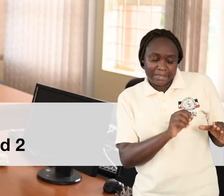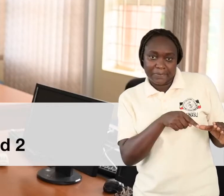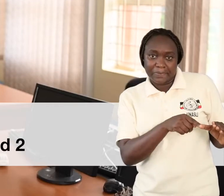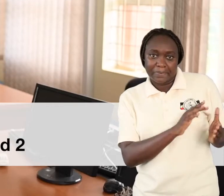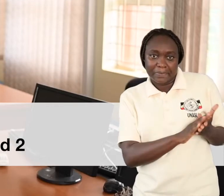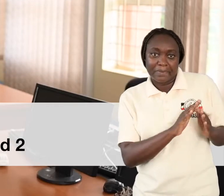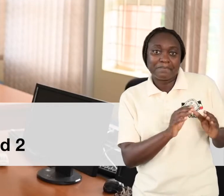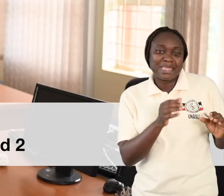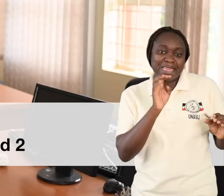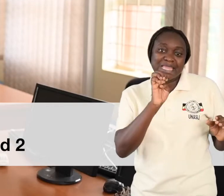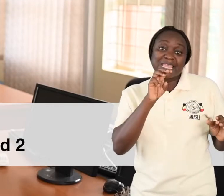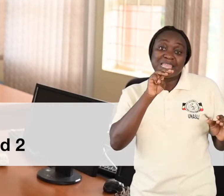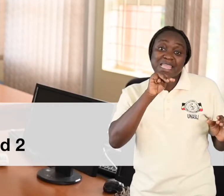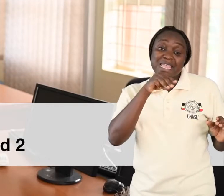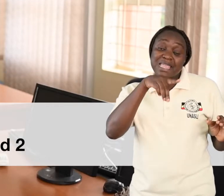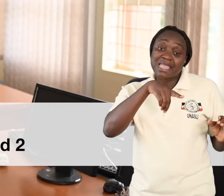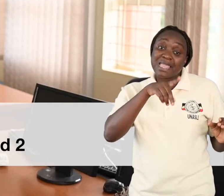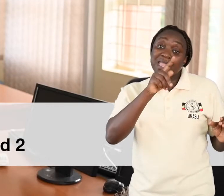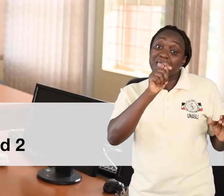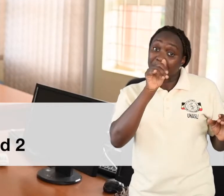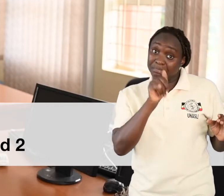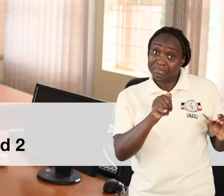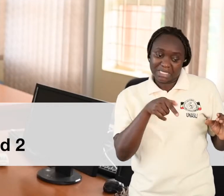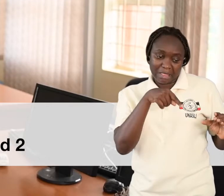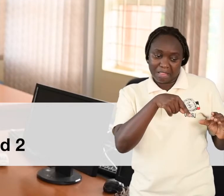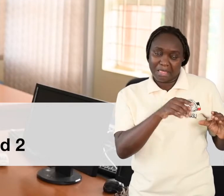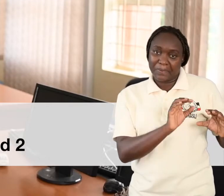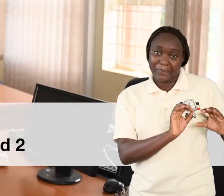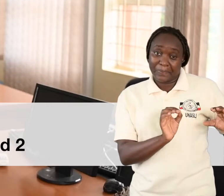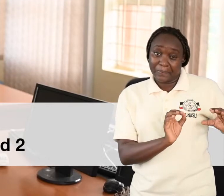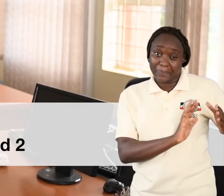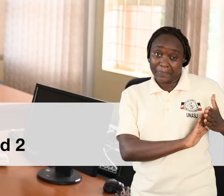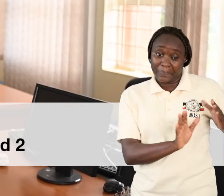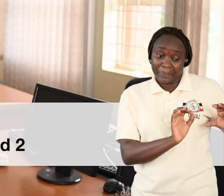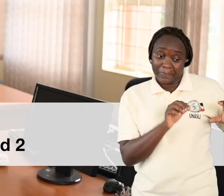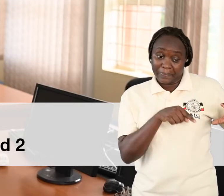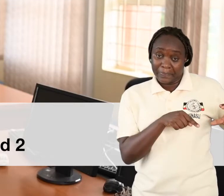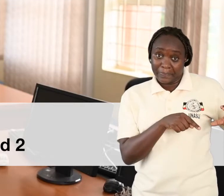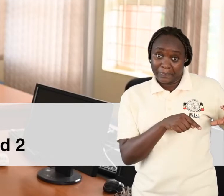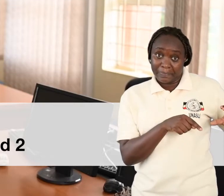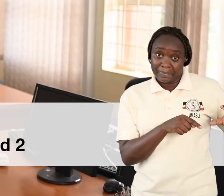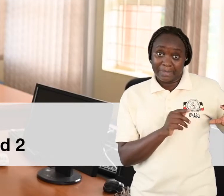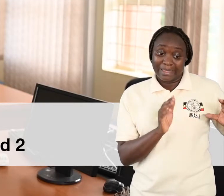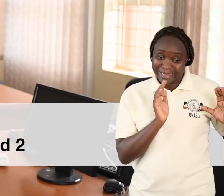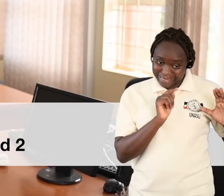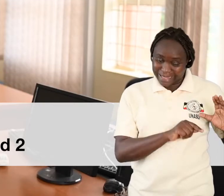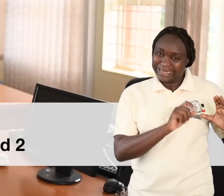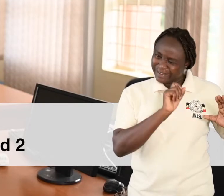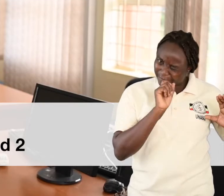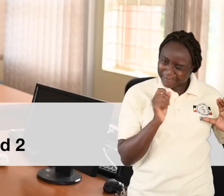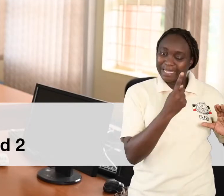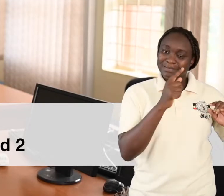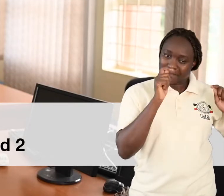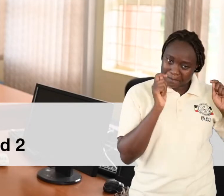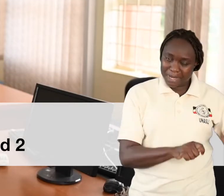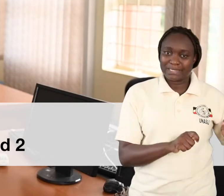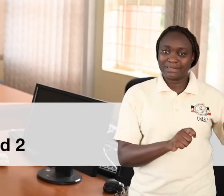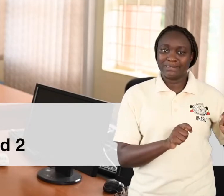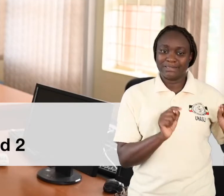set. Therefore, as we are forming, the empty set will be the first